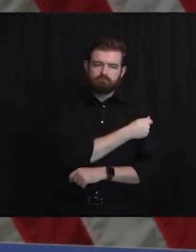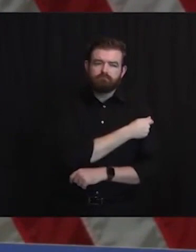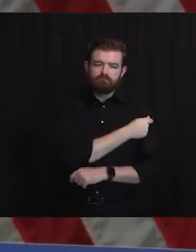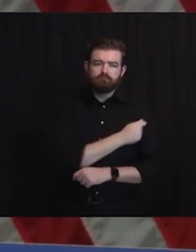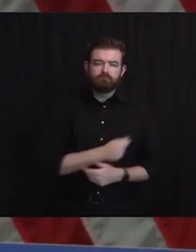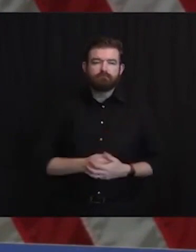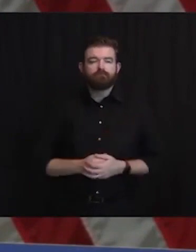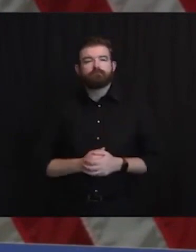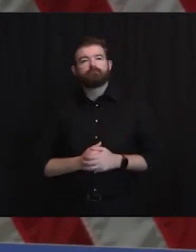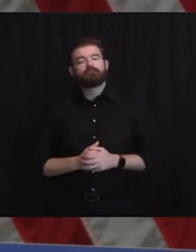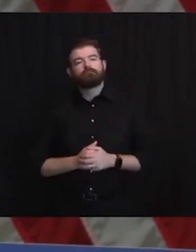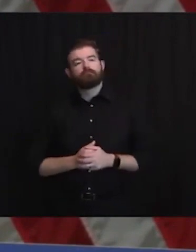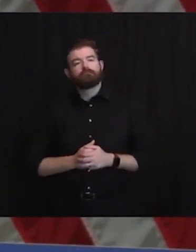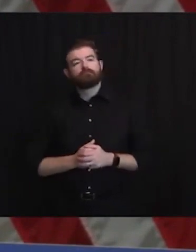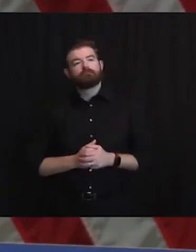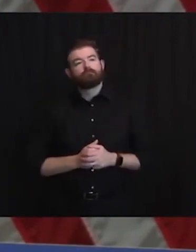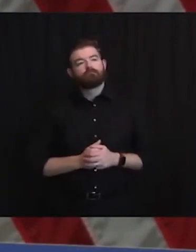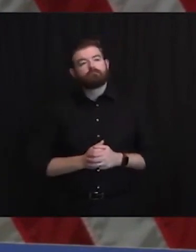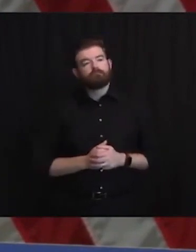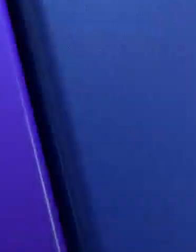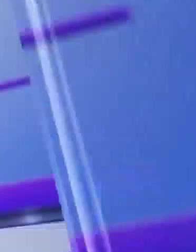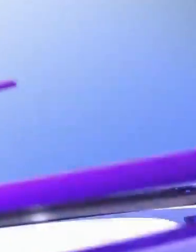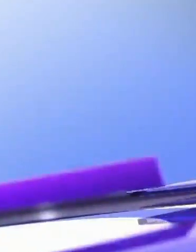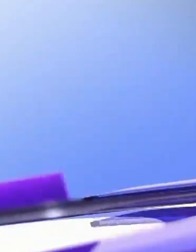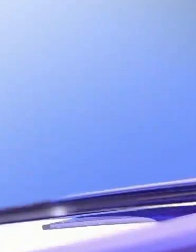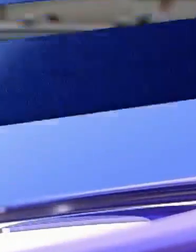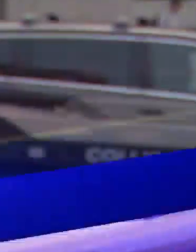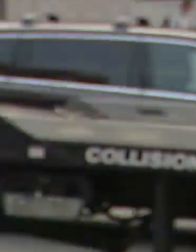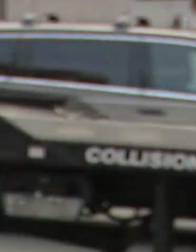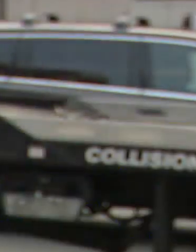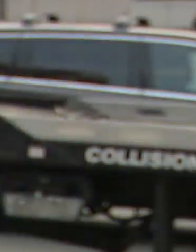it ourselves and make our own policy.